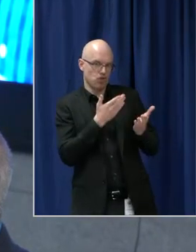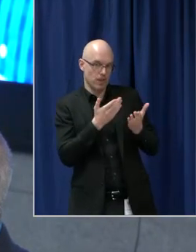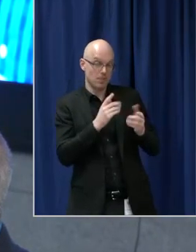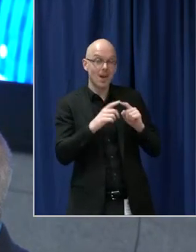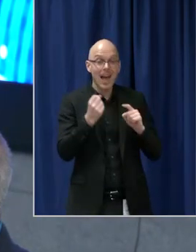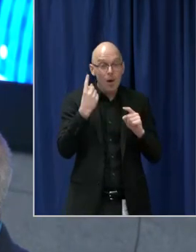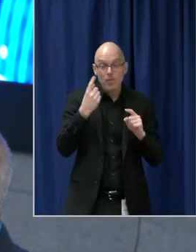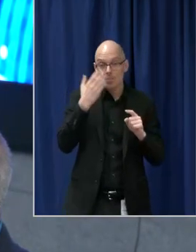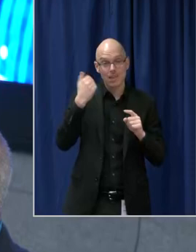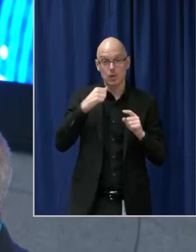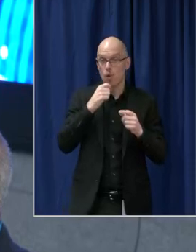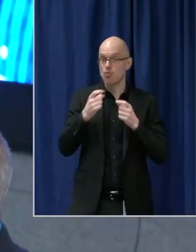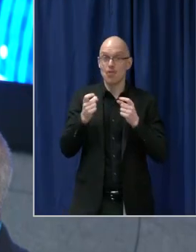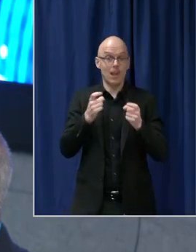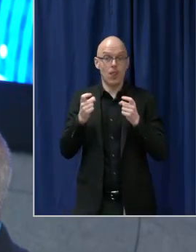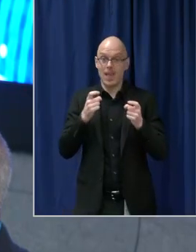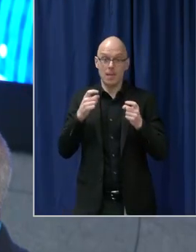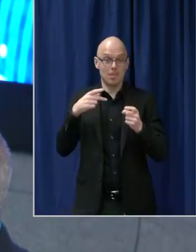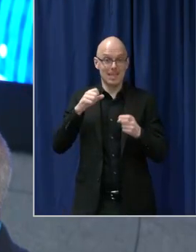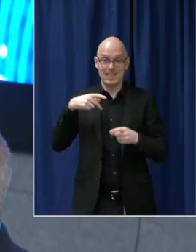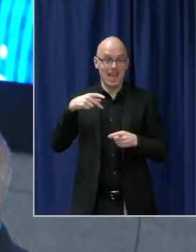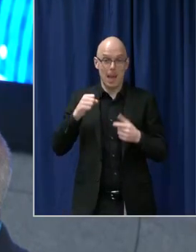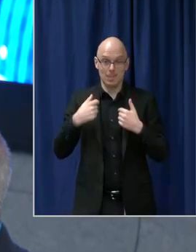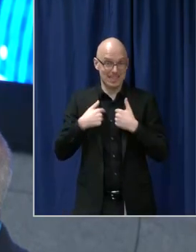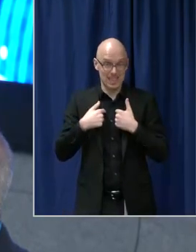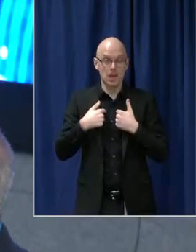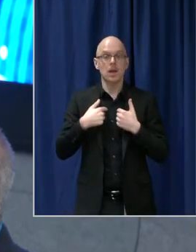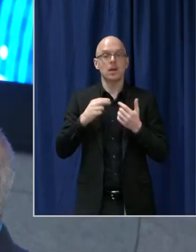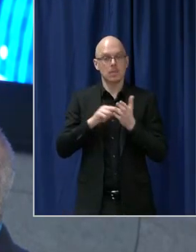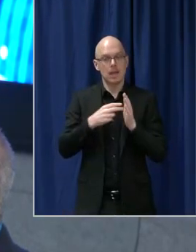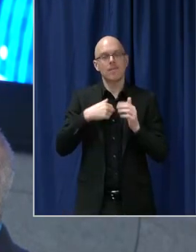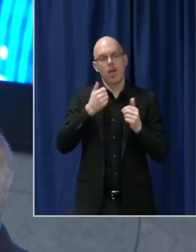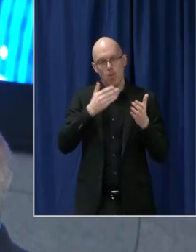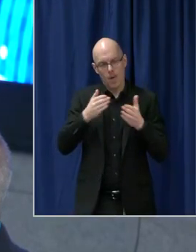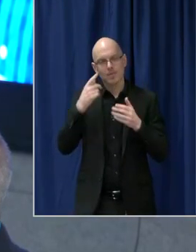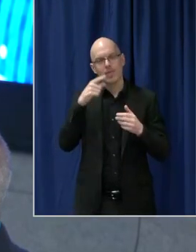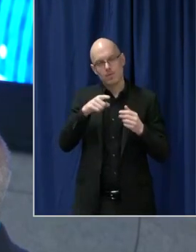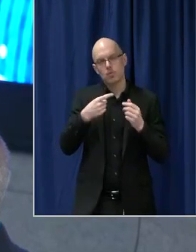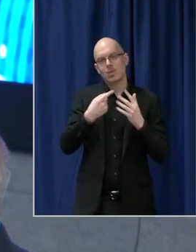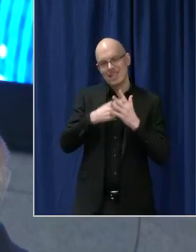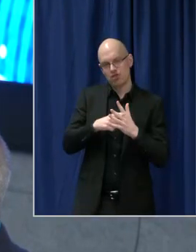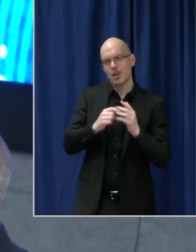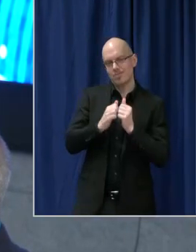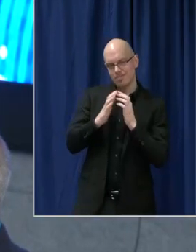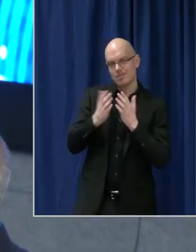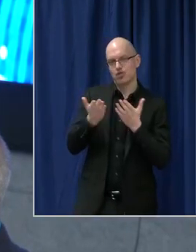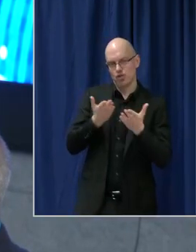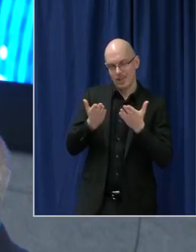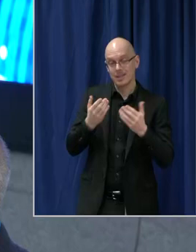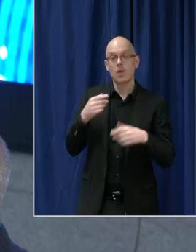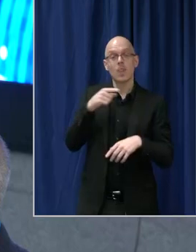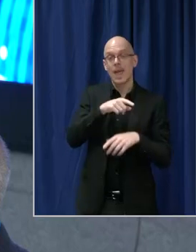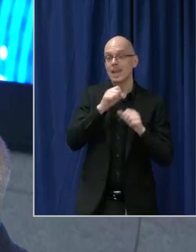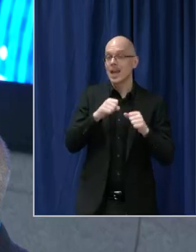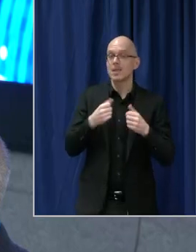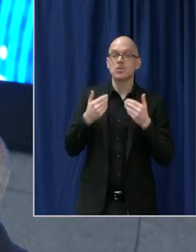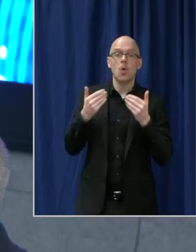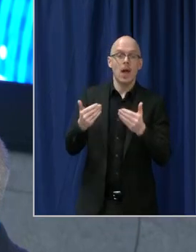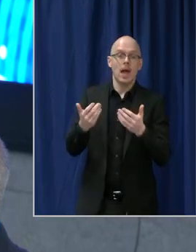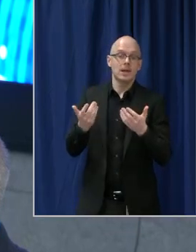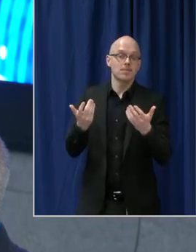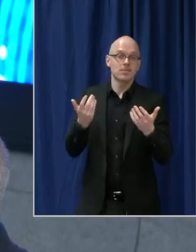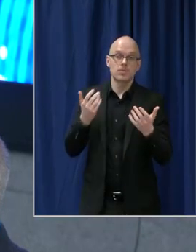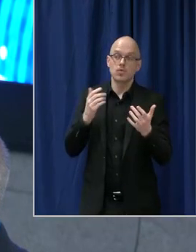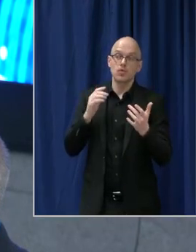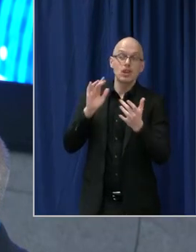we don't regulate PSAPs, there are other ways for PSAPs to initiate service. So PSAPs can go ahead and reach